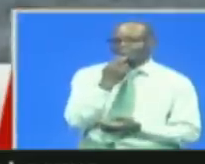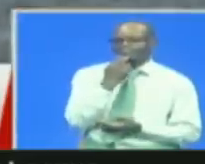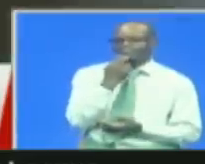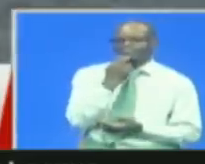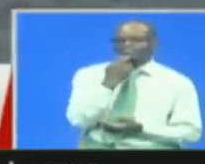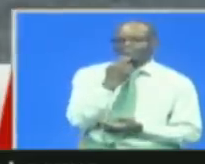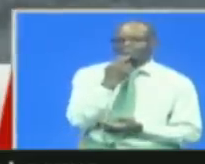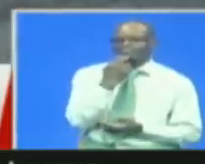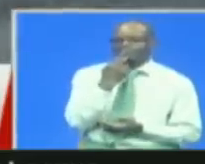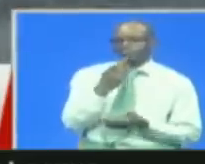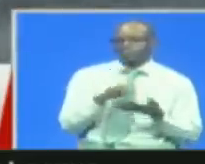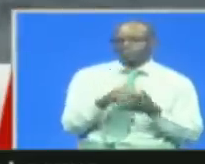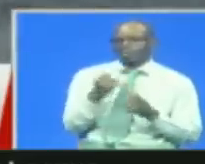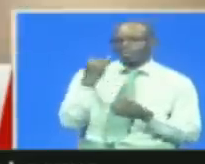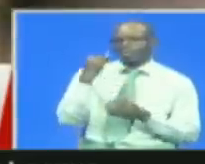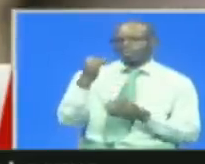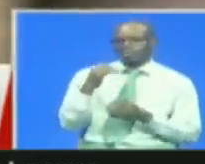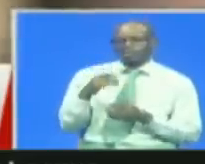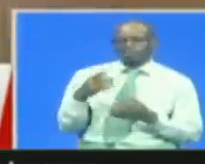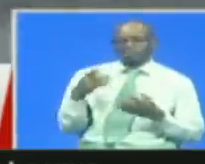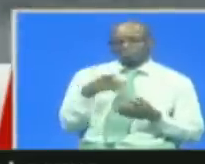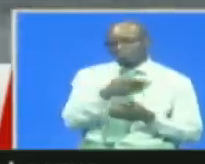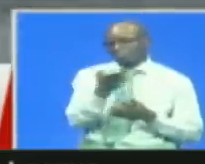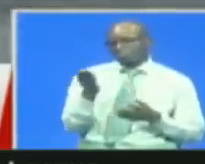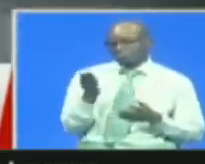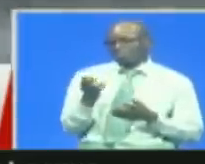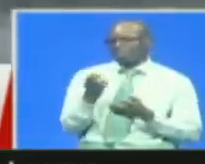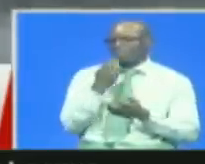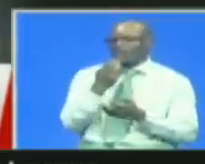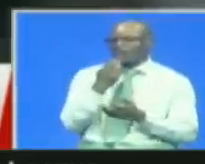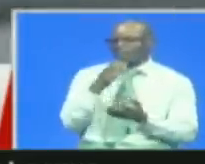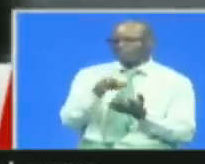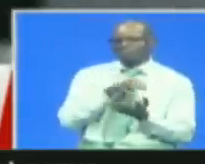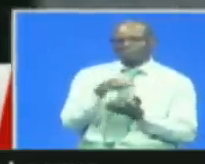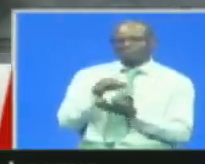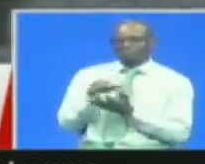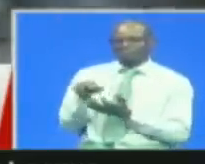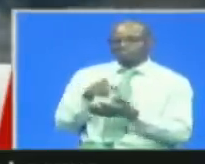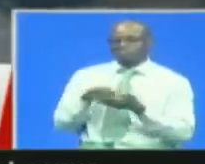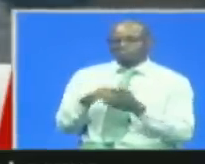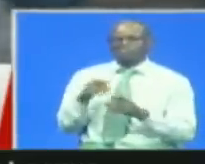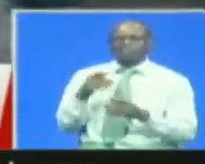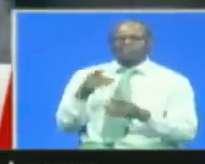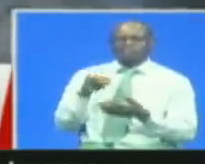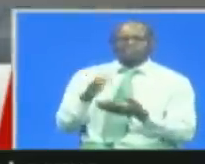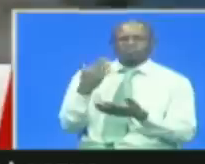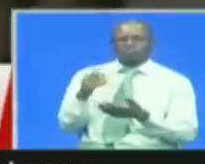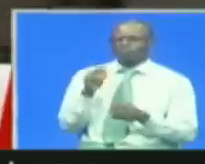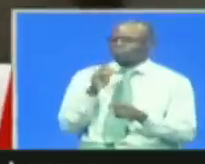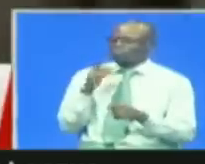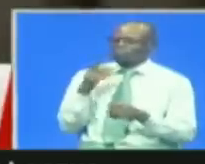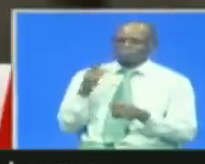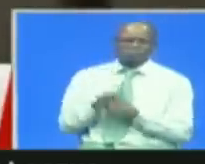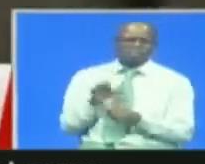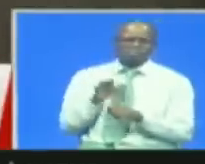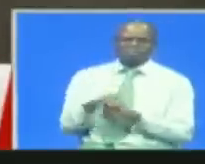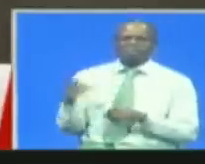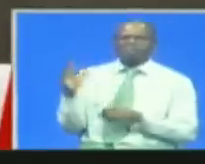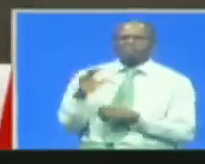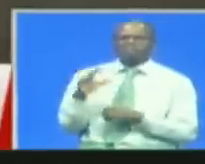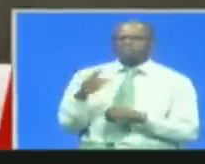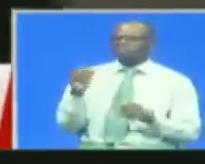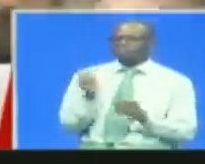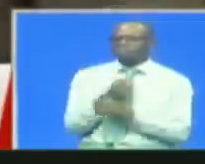The very idea is laughable. That while the vast majority of the nation can hardly scrape together enough to qualify